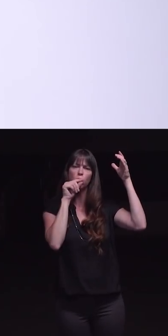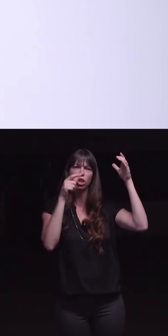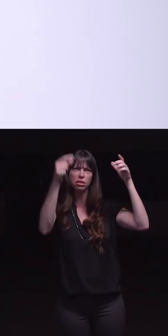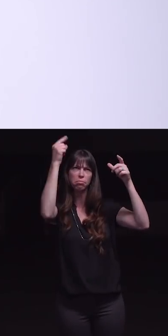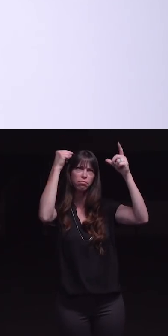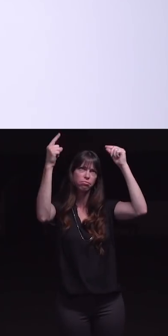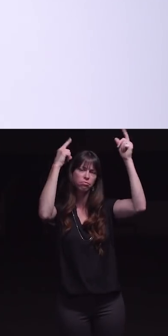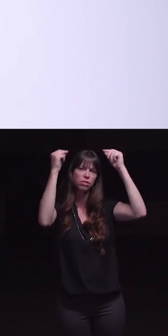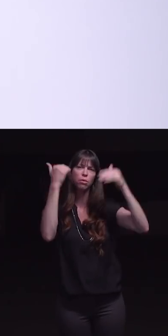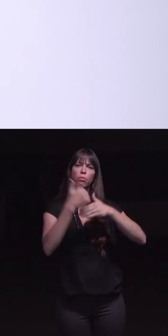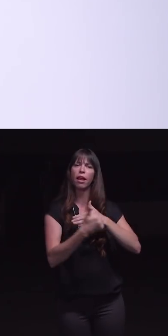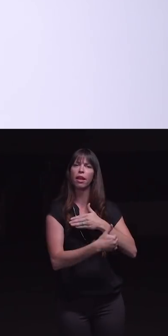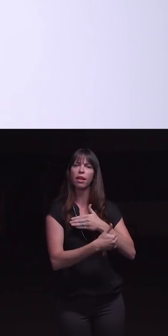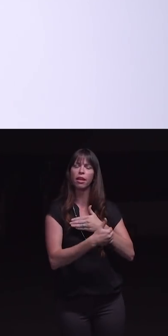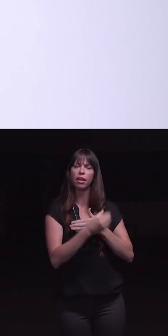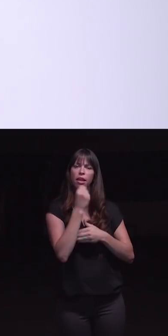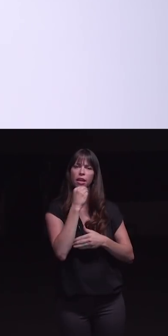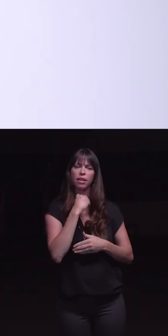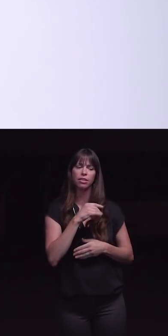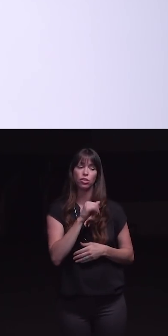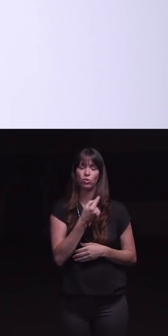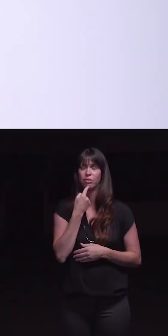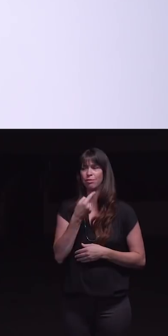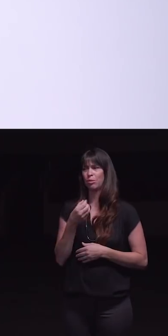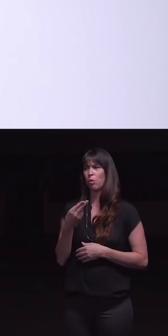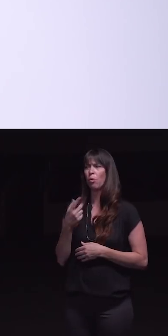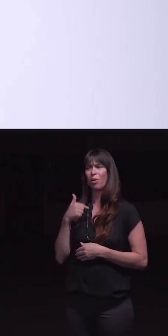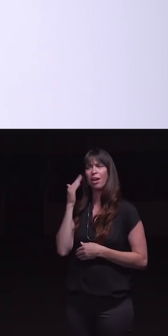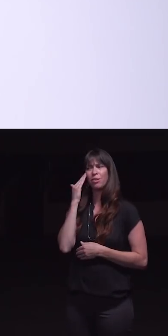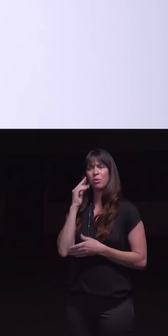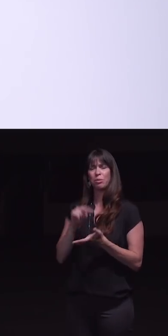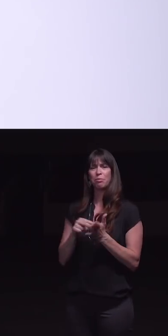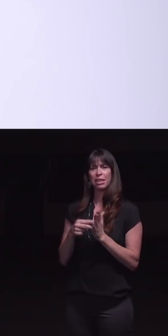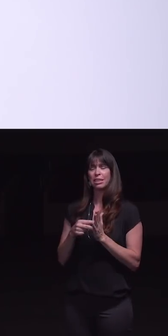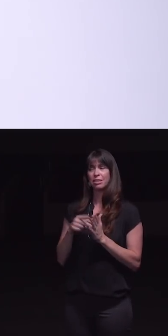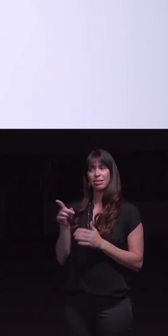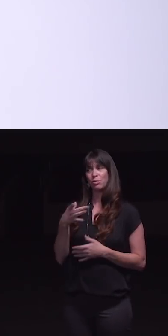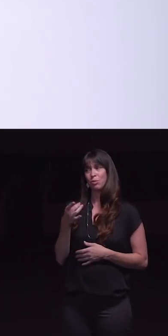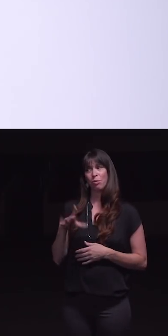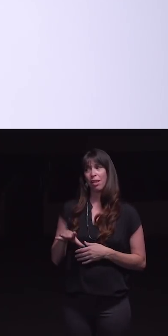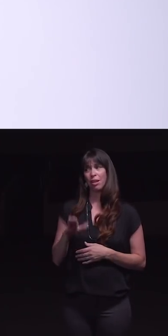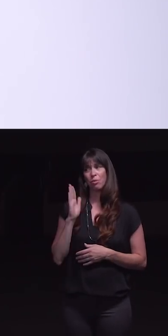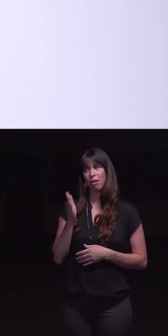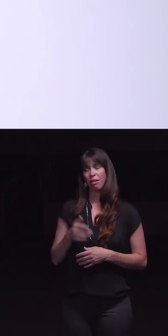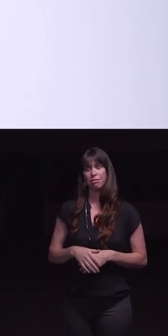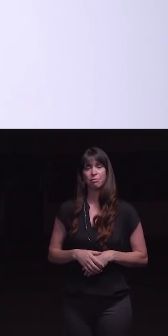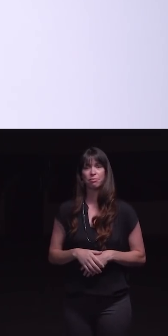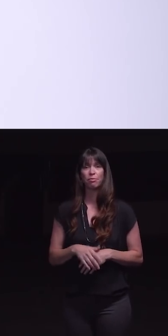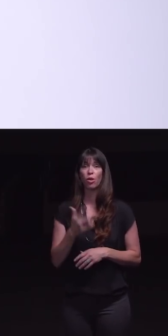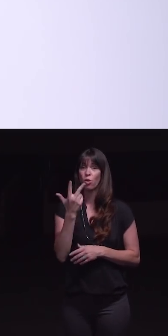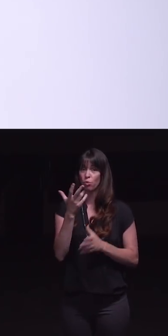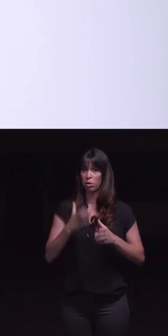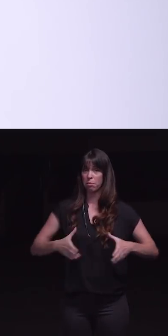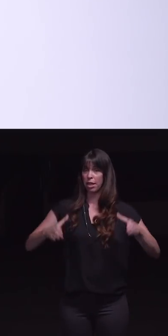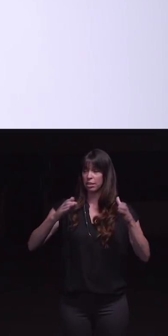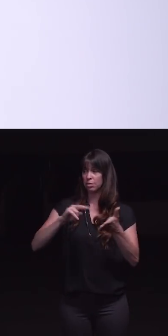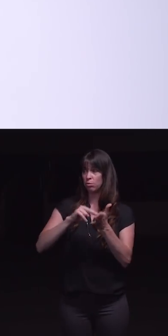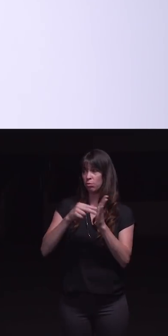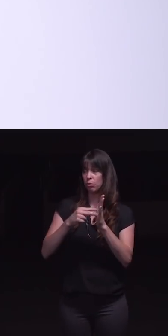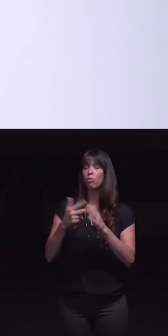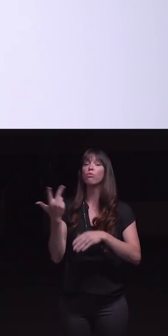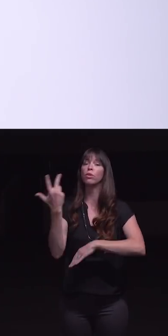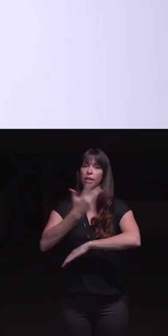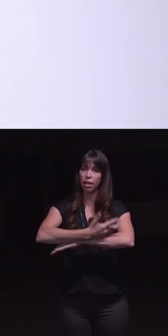coming and picking the bread out of the basket. And Joseph says, oh, I know what that means. And you're not going to like it. The three baskets are